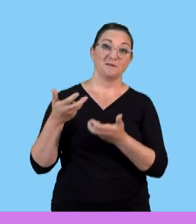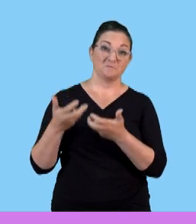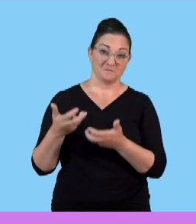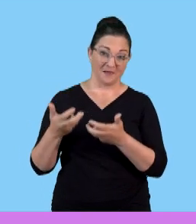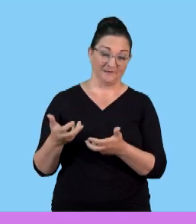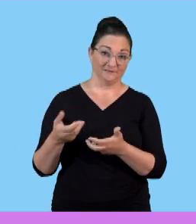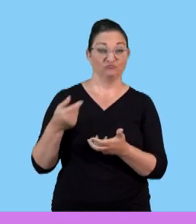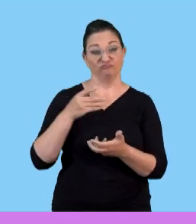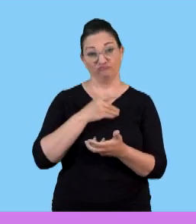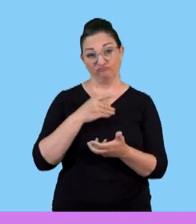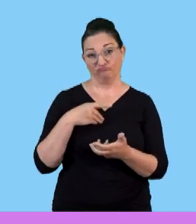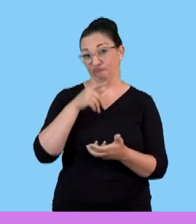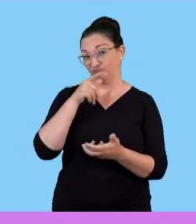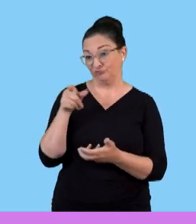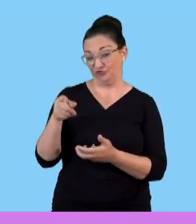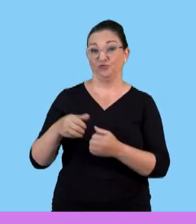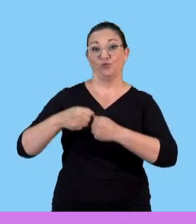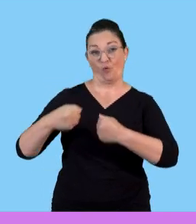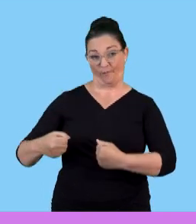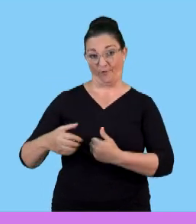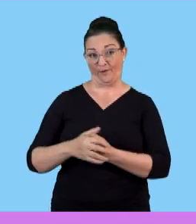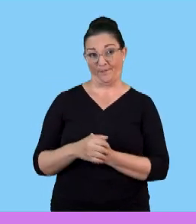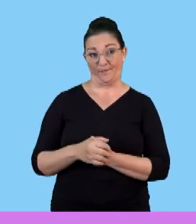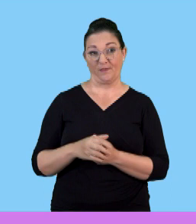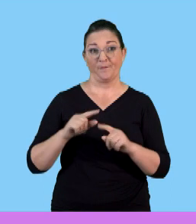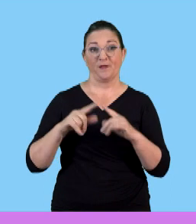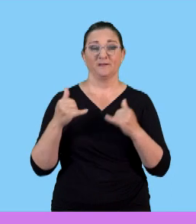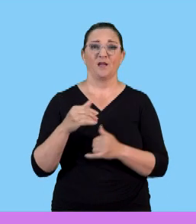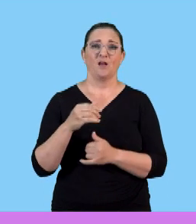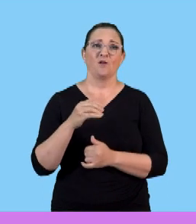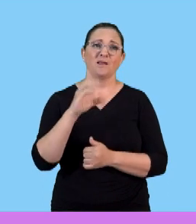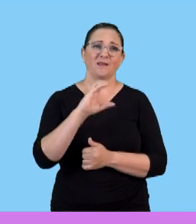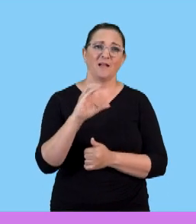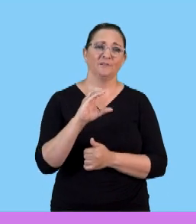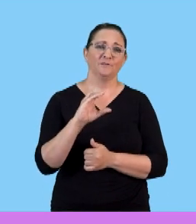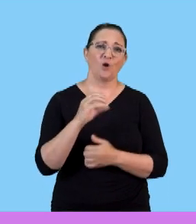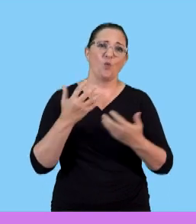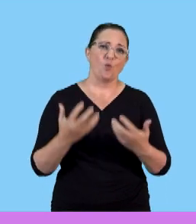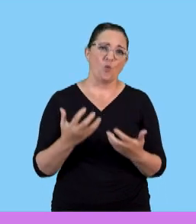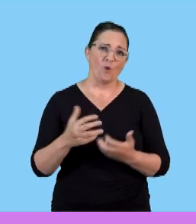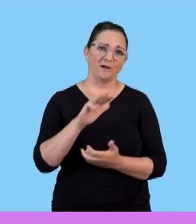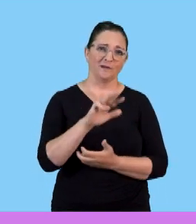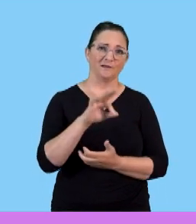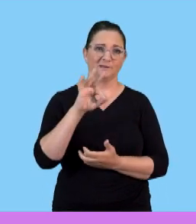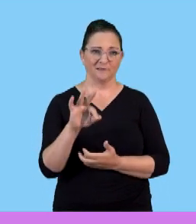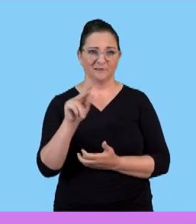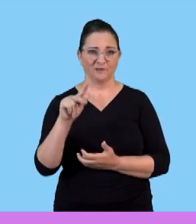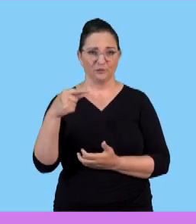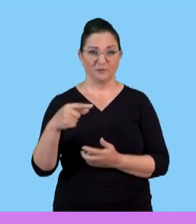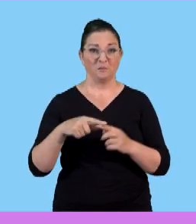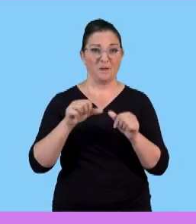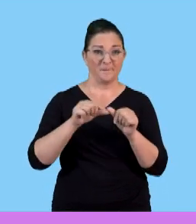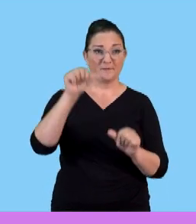So that's what the dietitian classified her as overweight. It says here, note that Catherine weighs 93 kilograms and